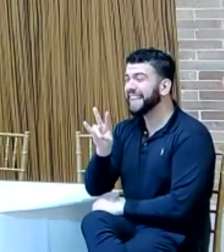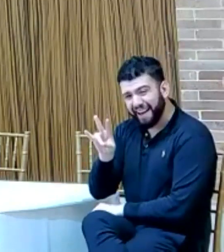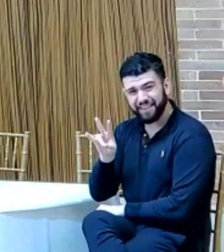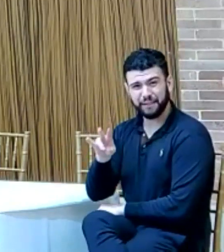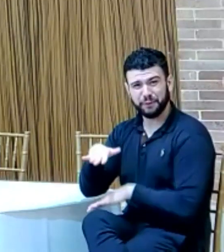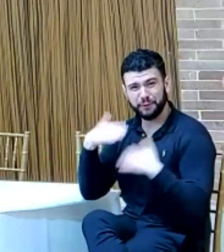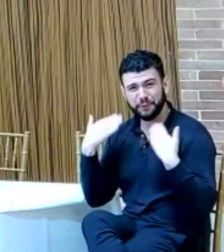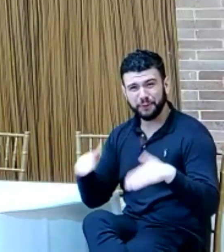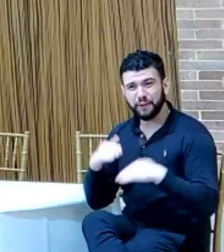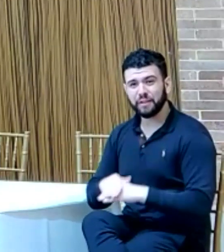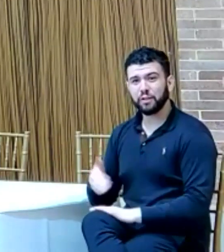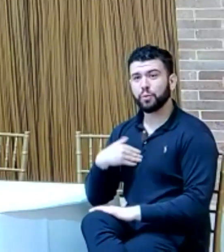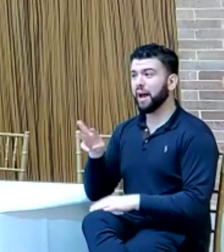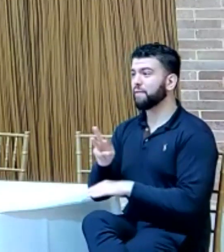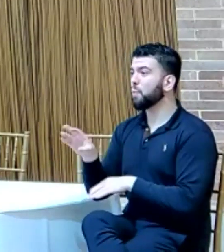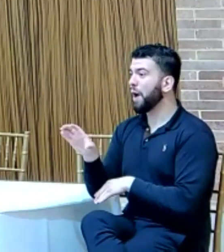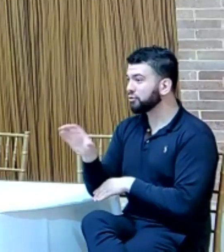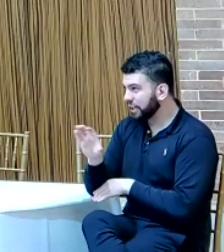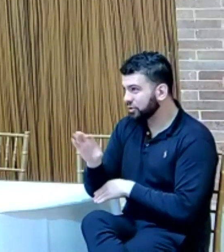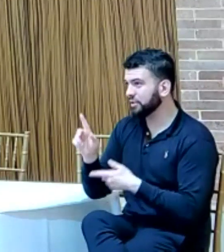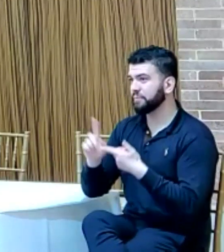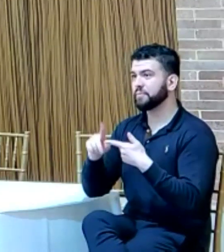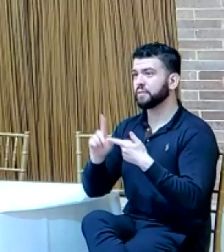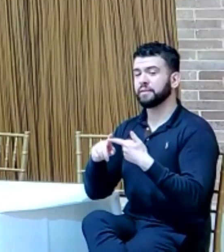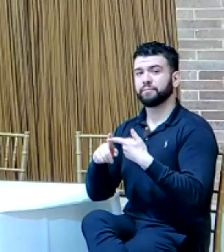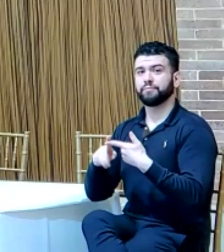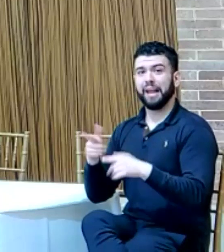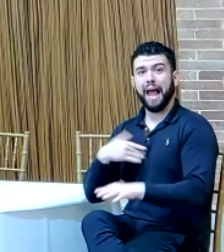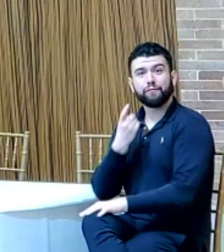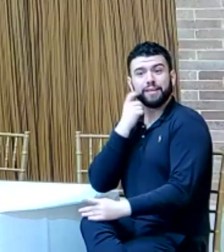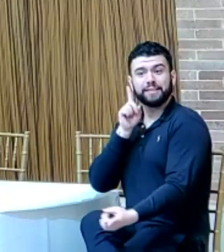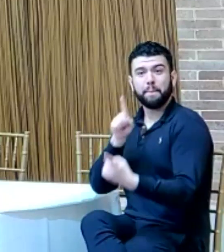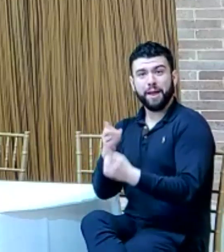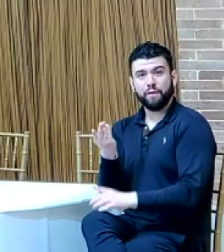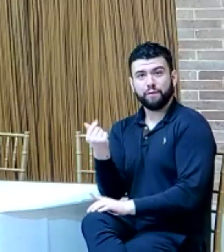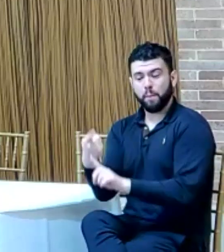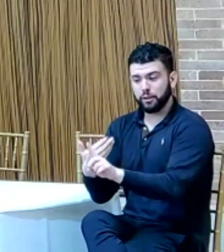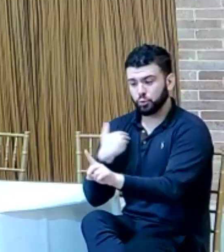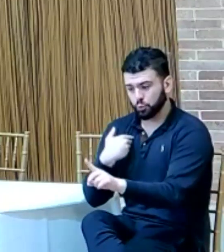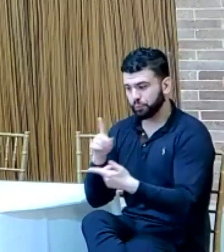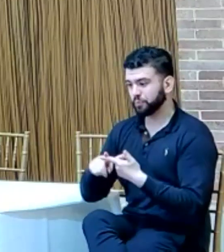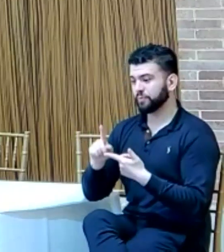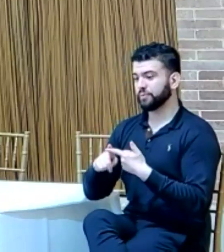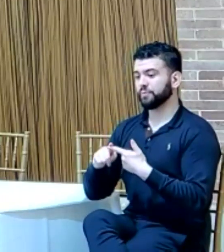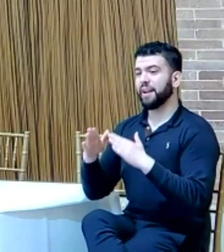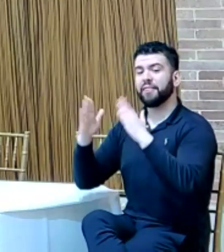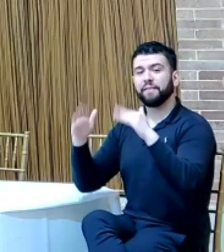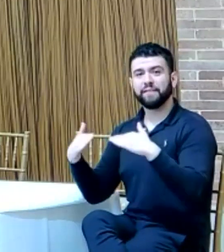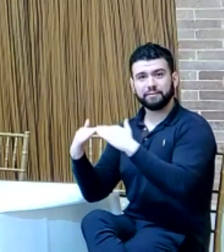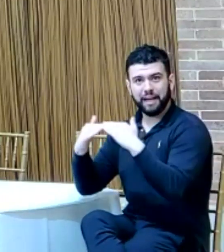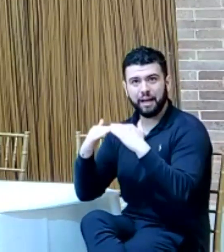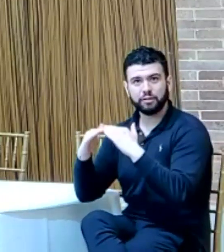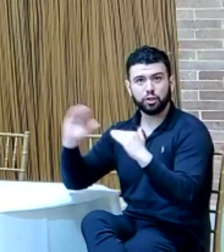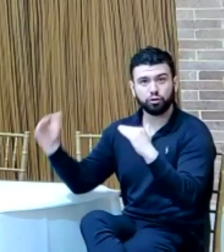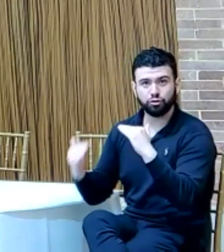everybody knows you've got Westchester residential opportunities met with them just a few months ago you have the fair housing Justice Center is here